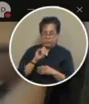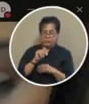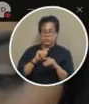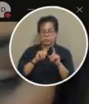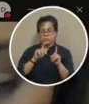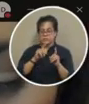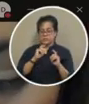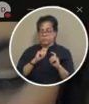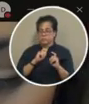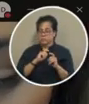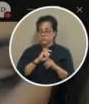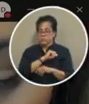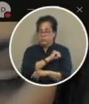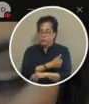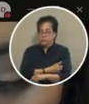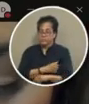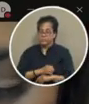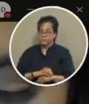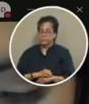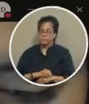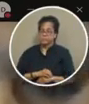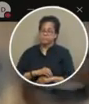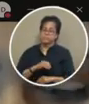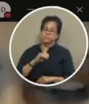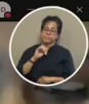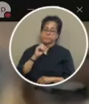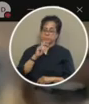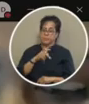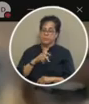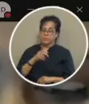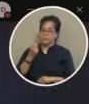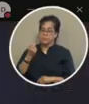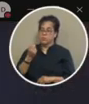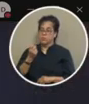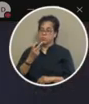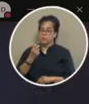All right. Thank you. Okay, 12.1.